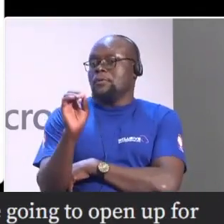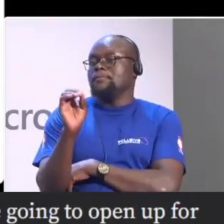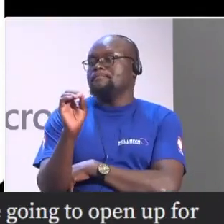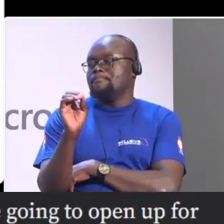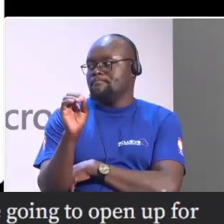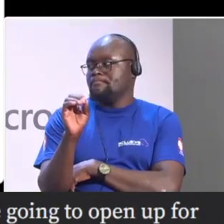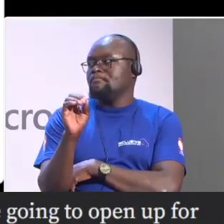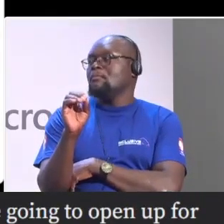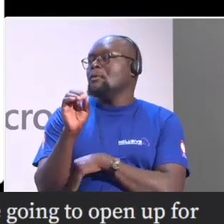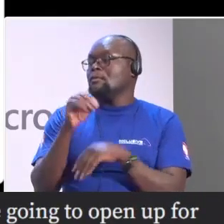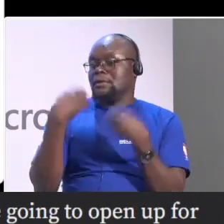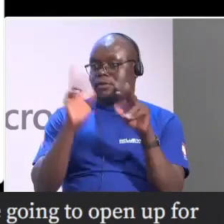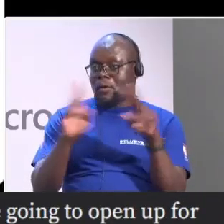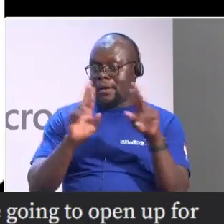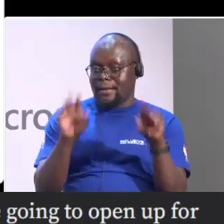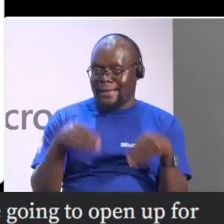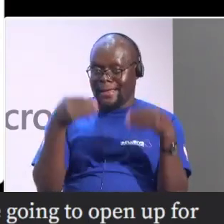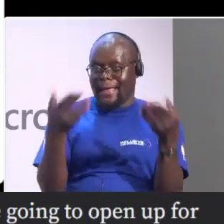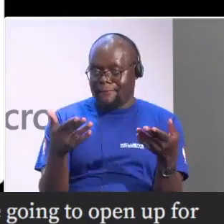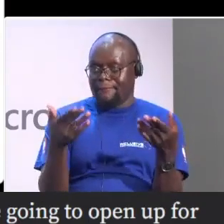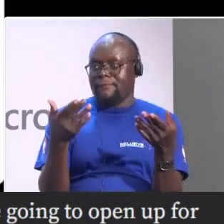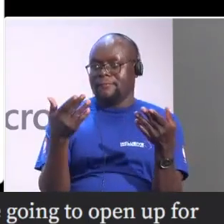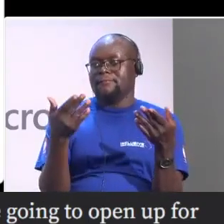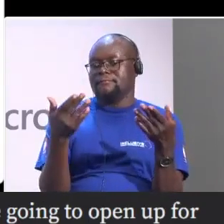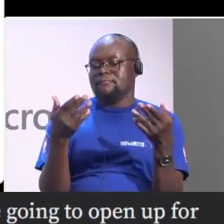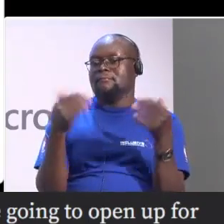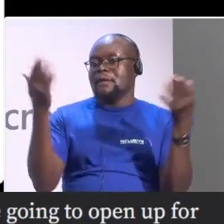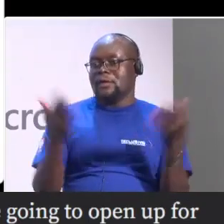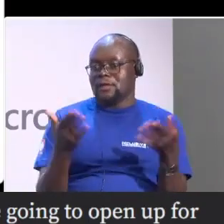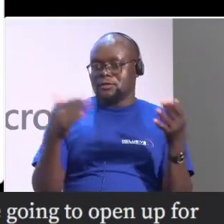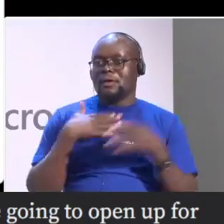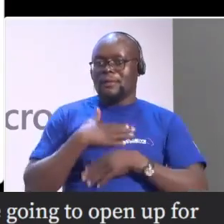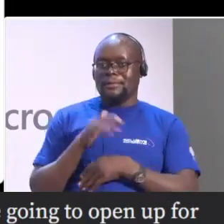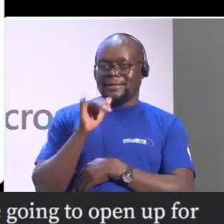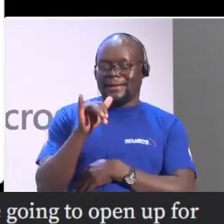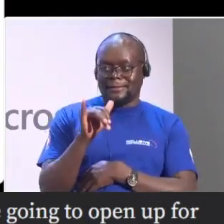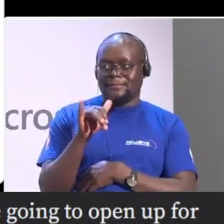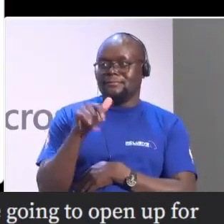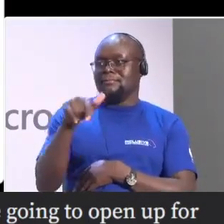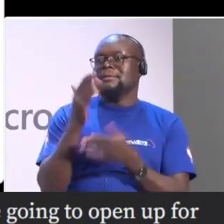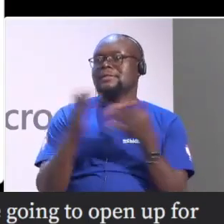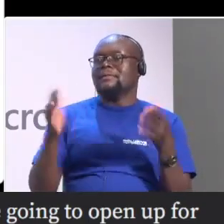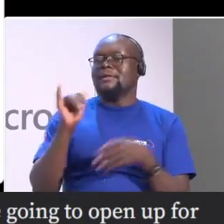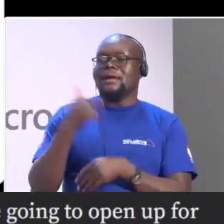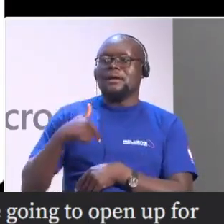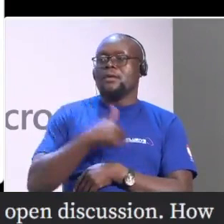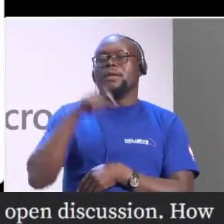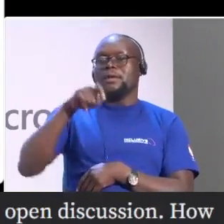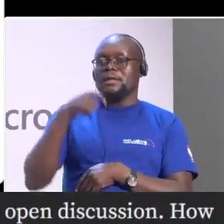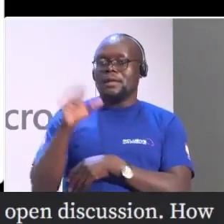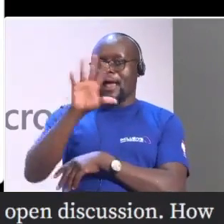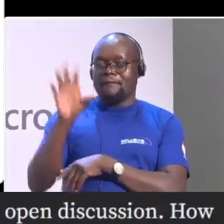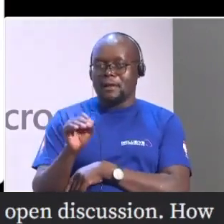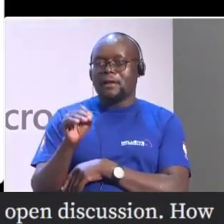Colette has already kind of gave a really graceful introduction. I really appreciate it, Colette, of is this something that we need in Africa? And